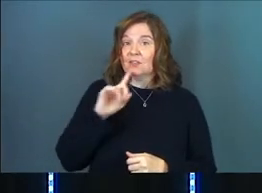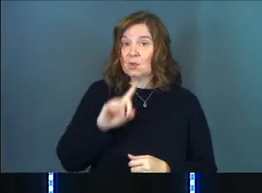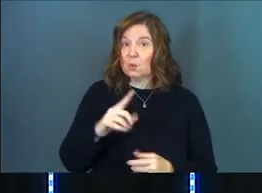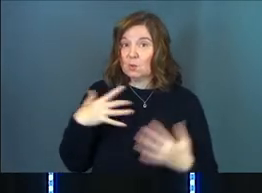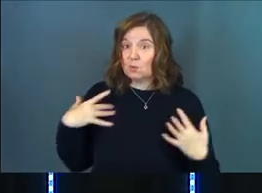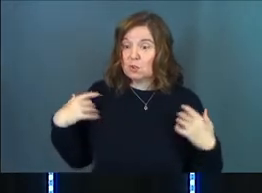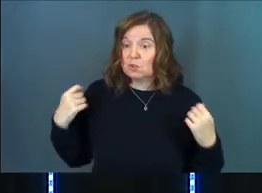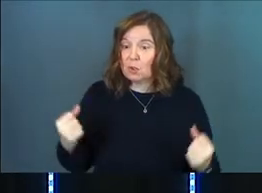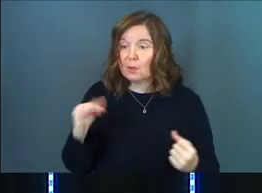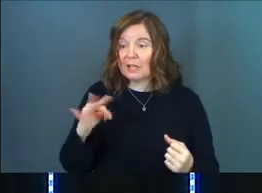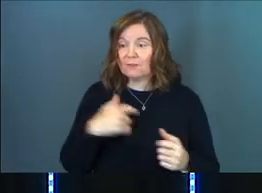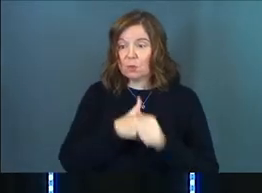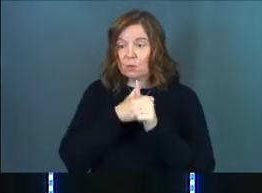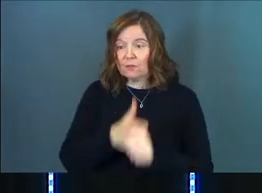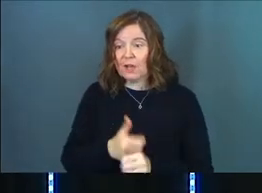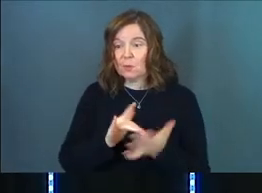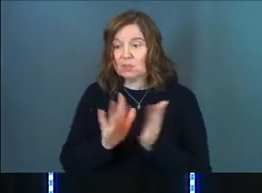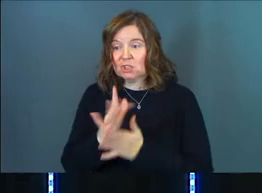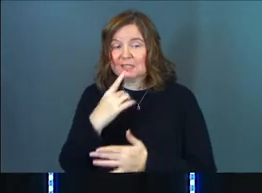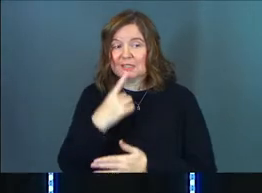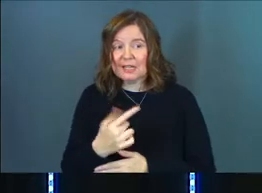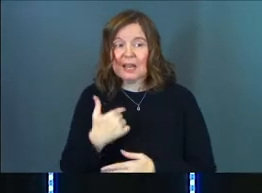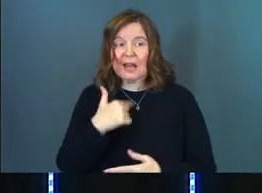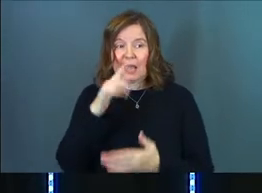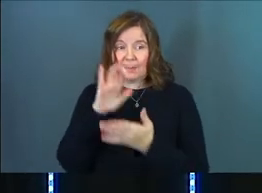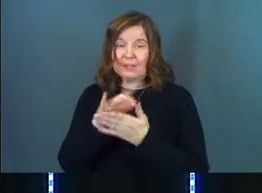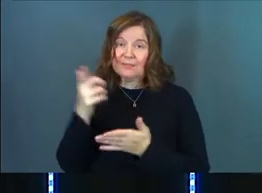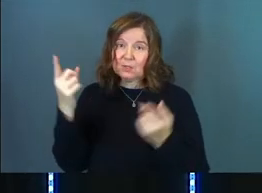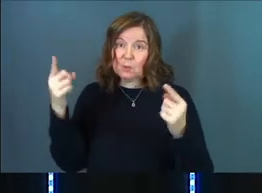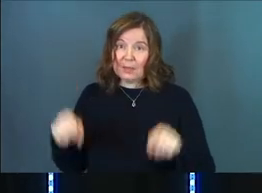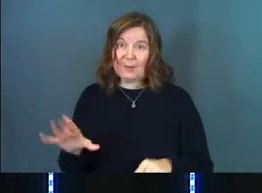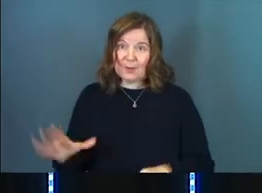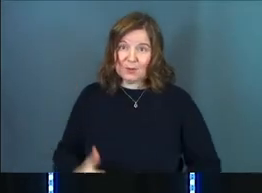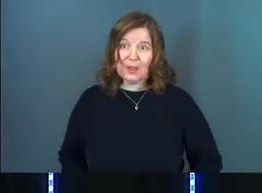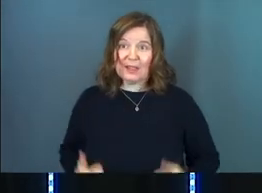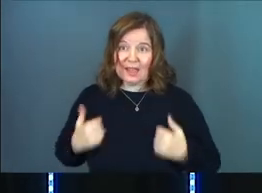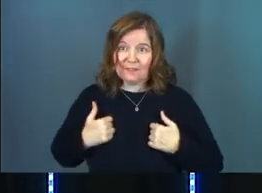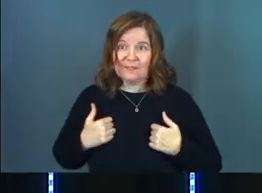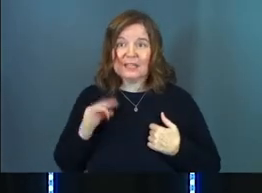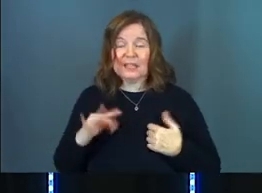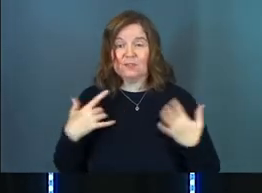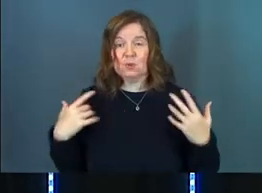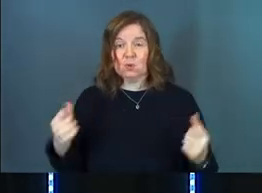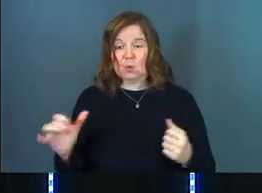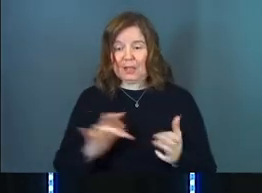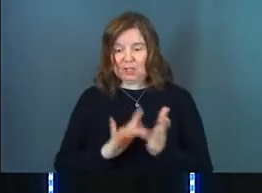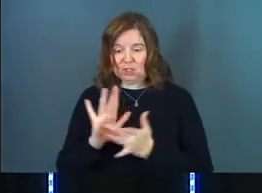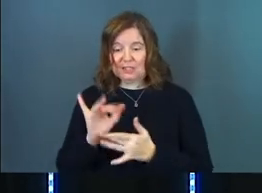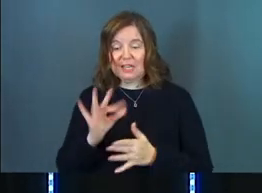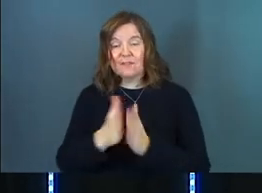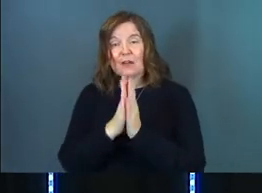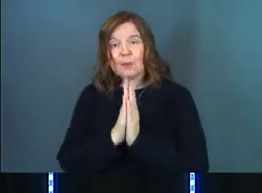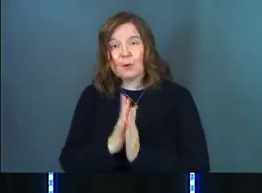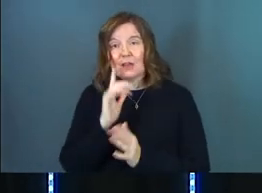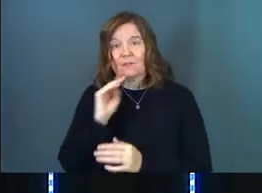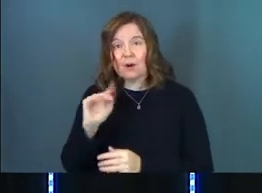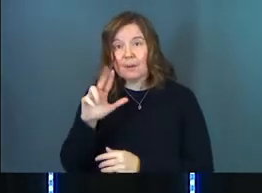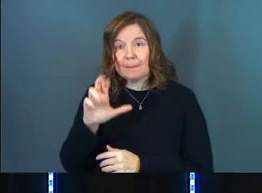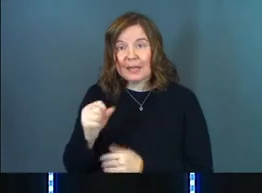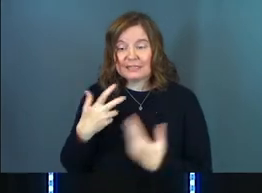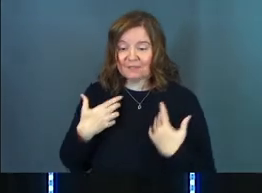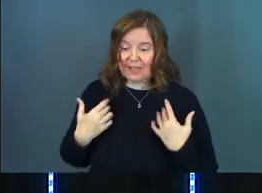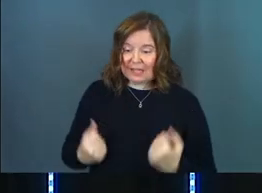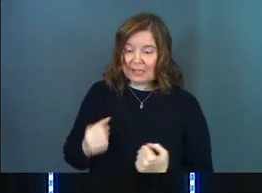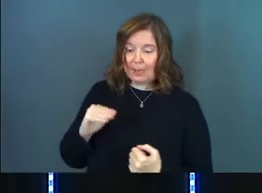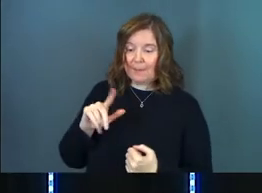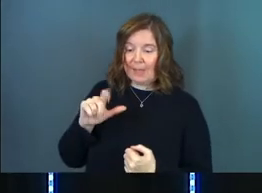would restore, if you would follow what Jesus says, I believe this will happen in your life. if you restore like Jesus. If I pray for Malchus and if I